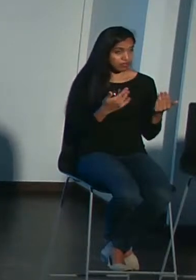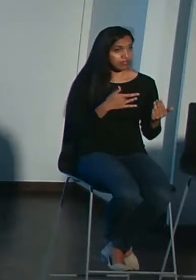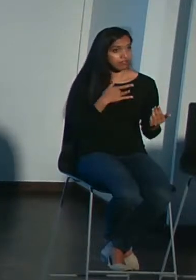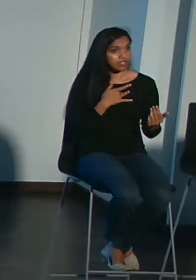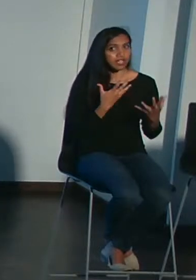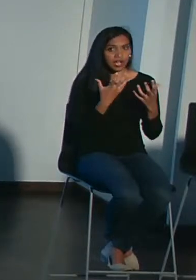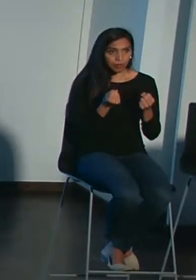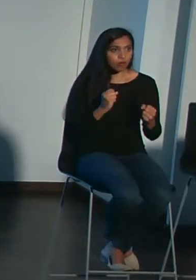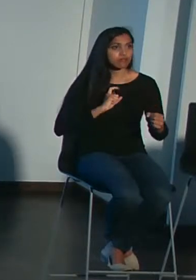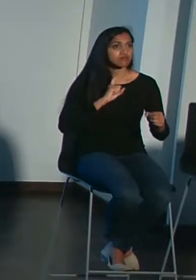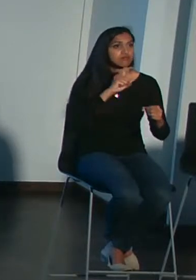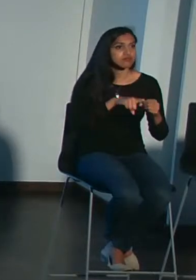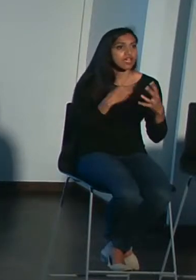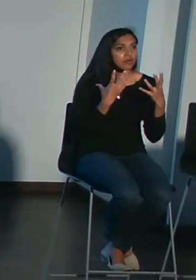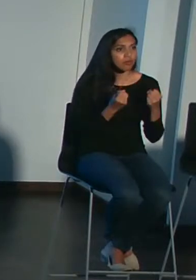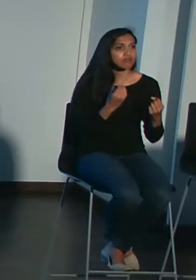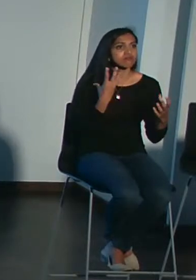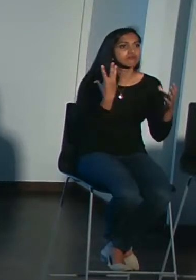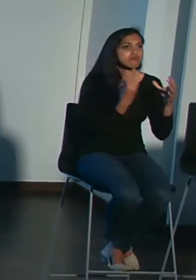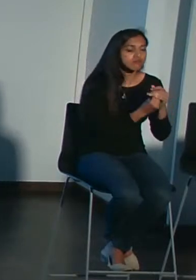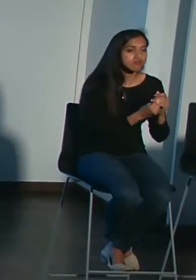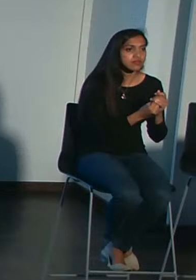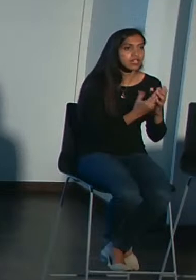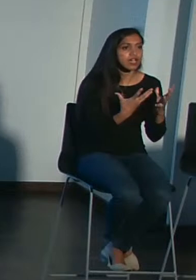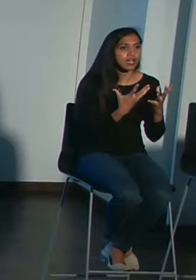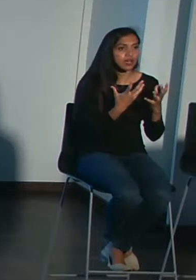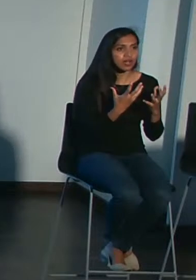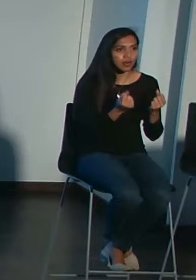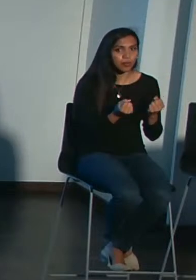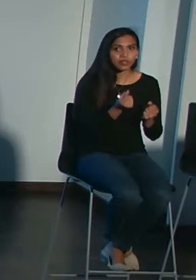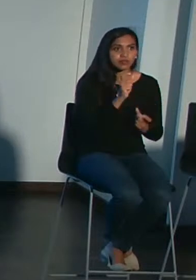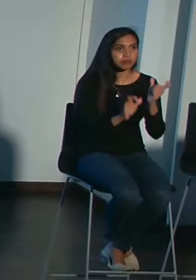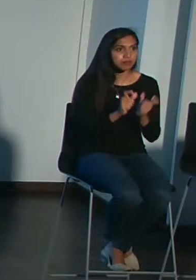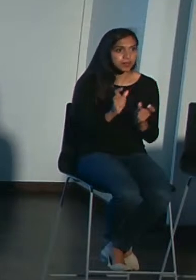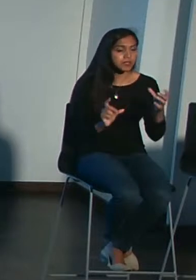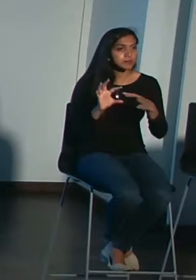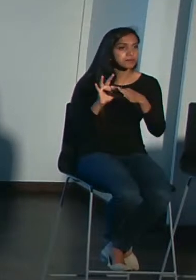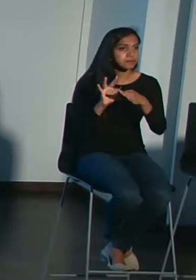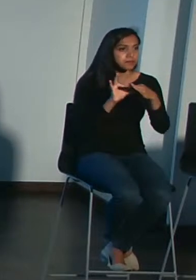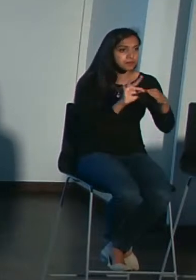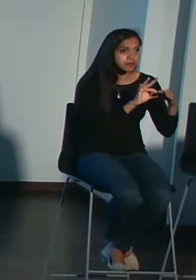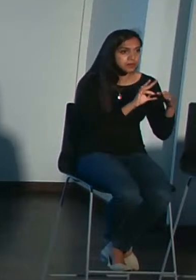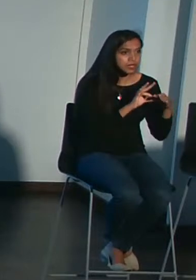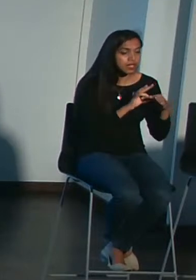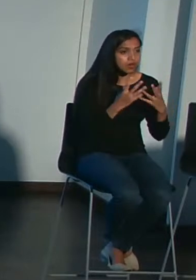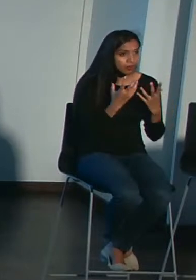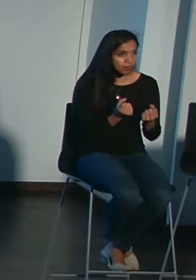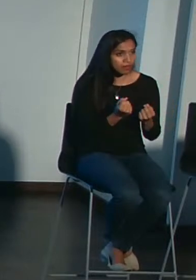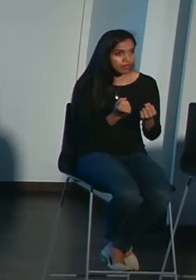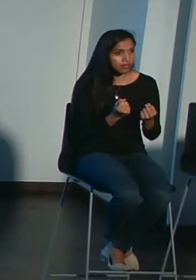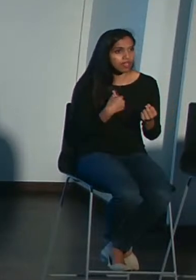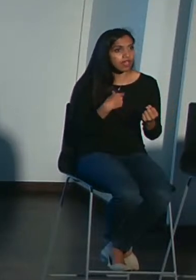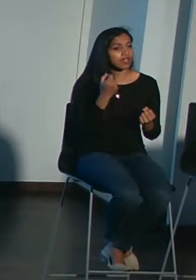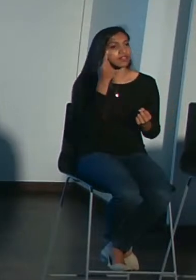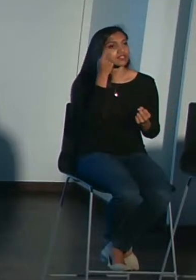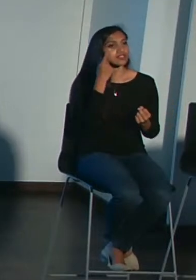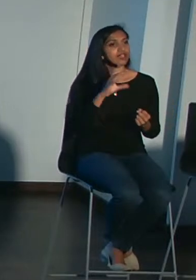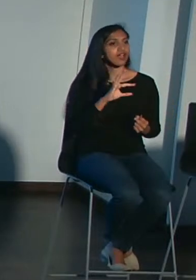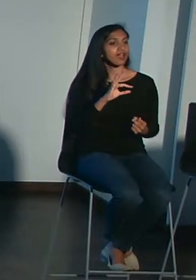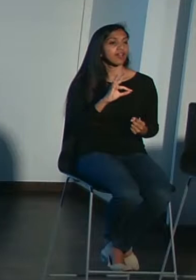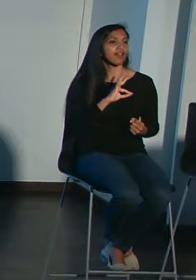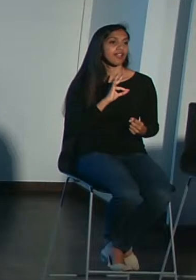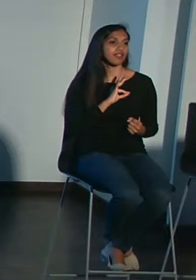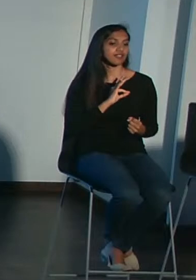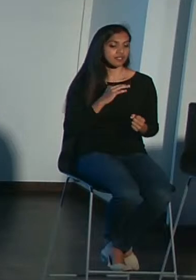want to be part of that, or I have an idea for you of something that could be done. So this, what I would really like to change